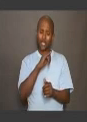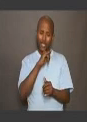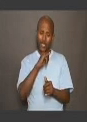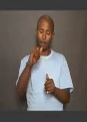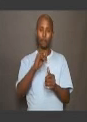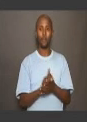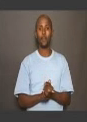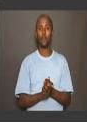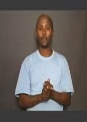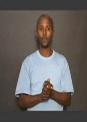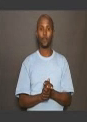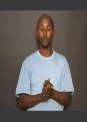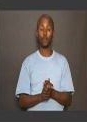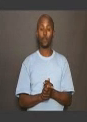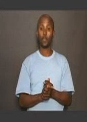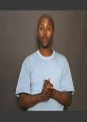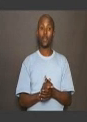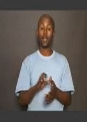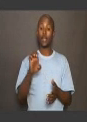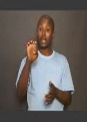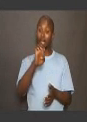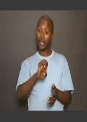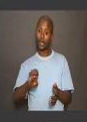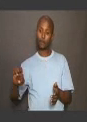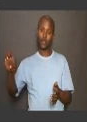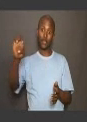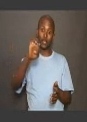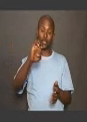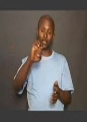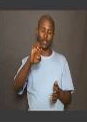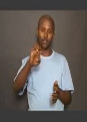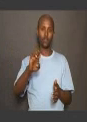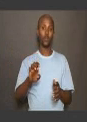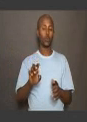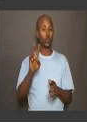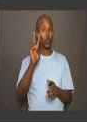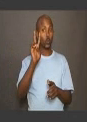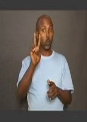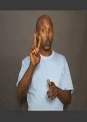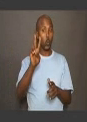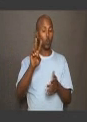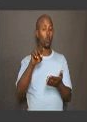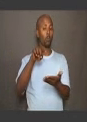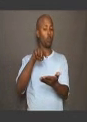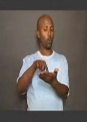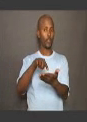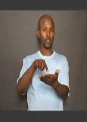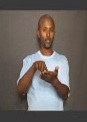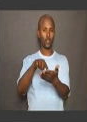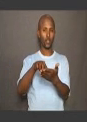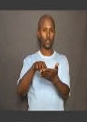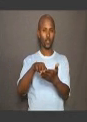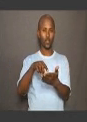same. An ellipse, on the other hand, has two reference points